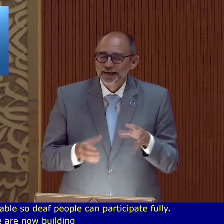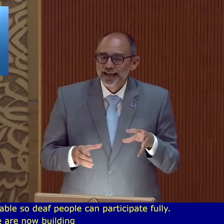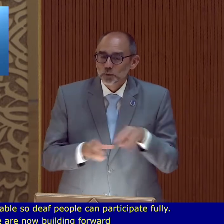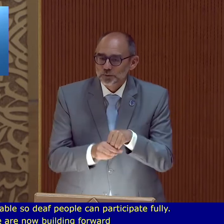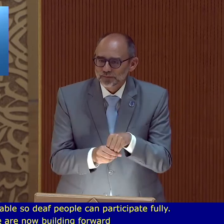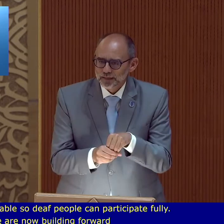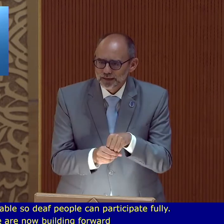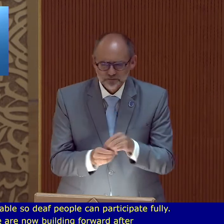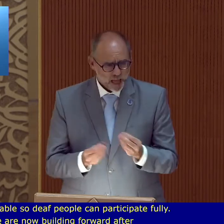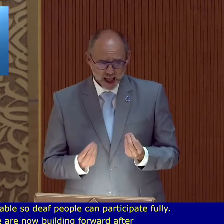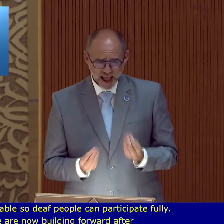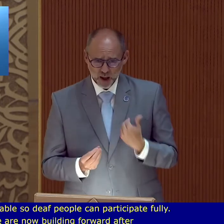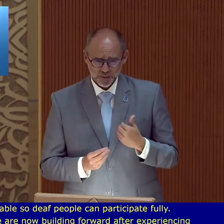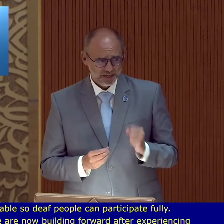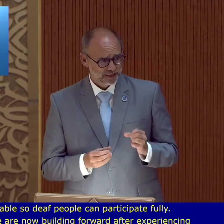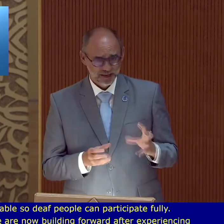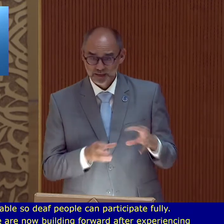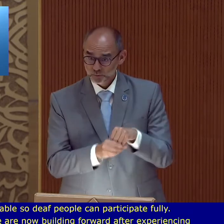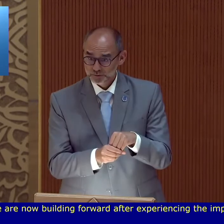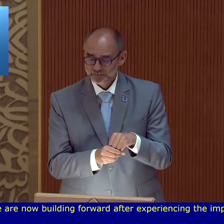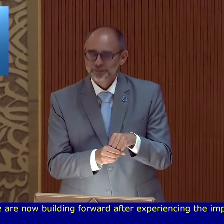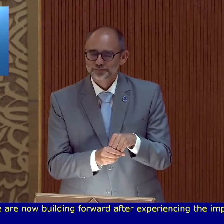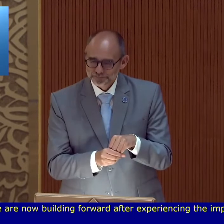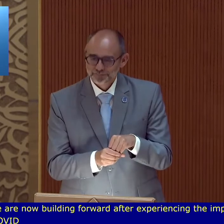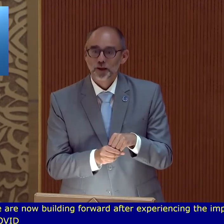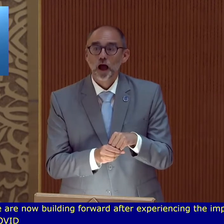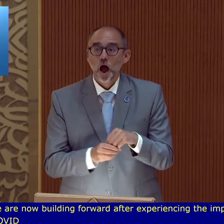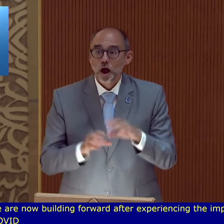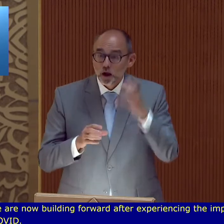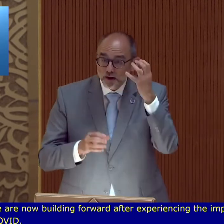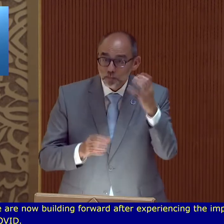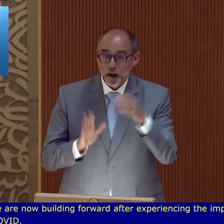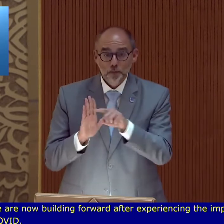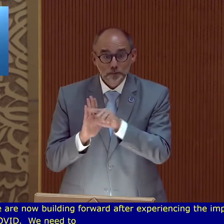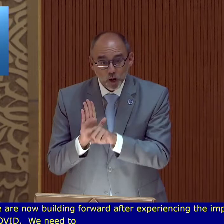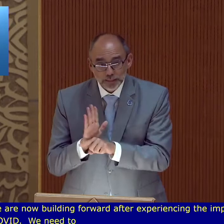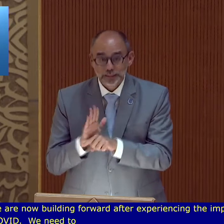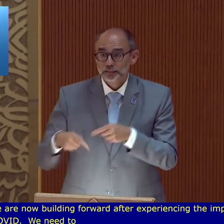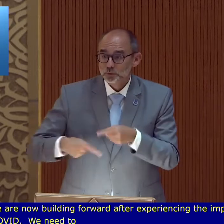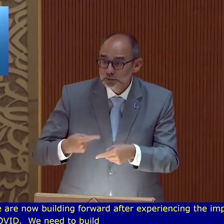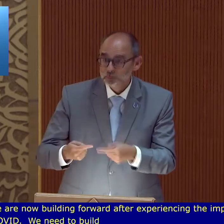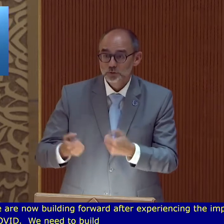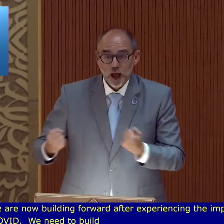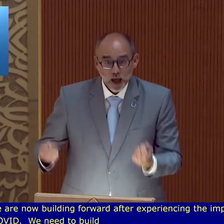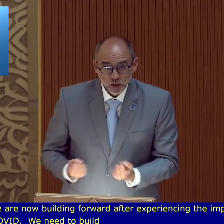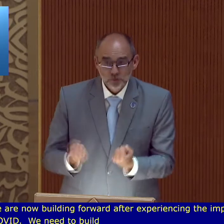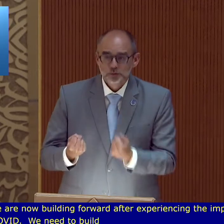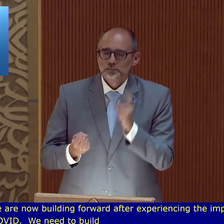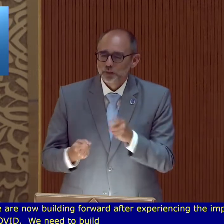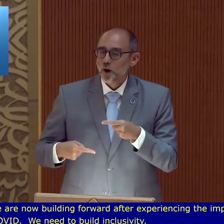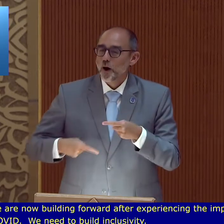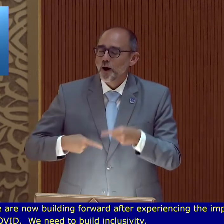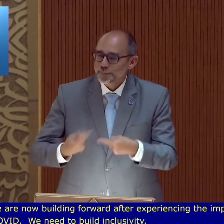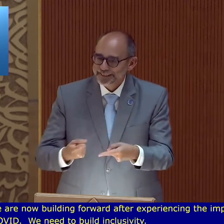COVID. We need to build inclusivity. How can we do this? Governments,